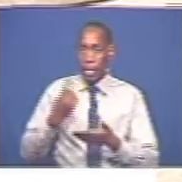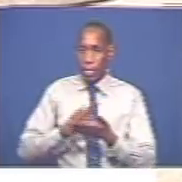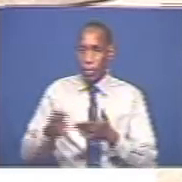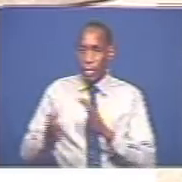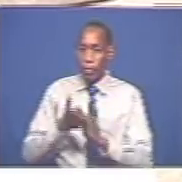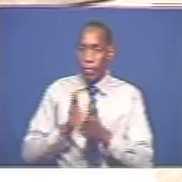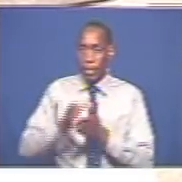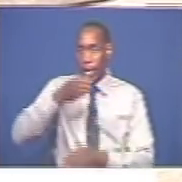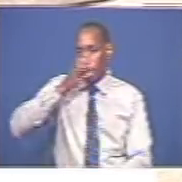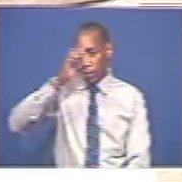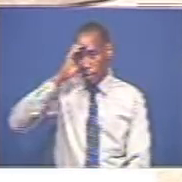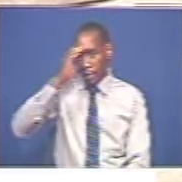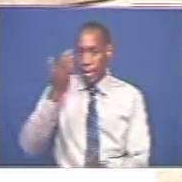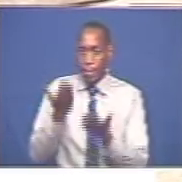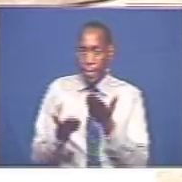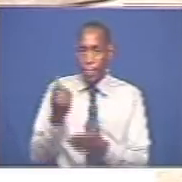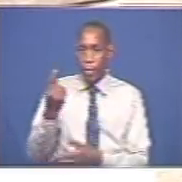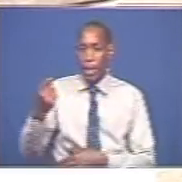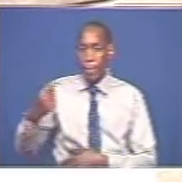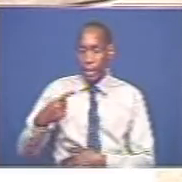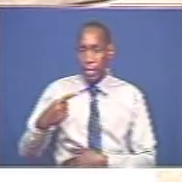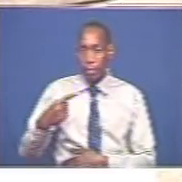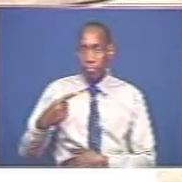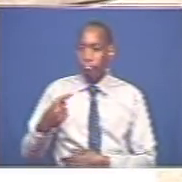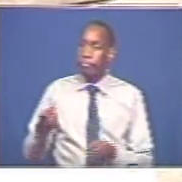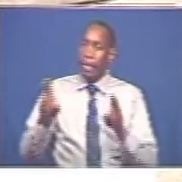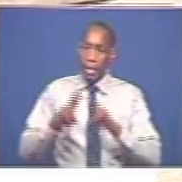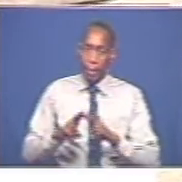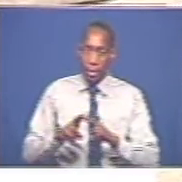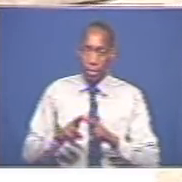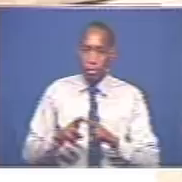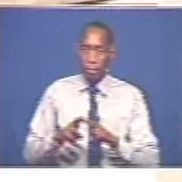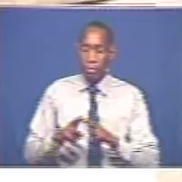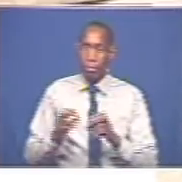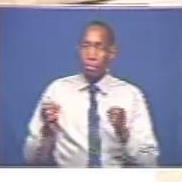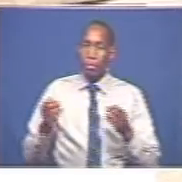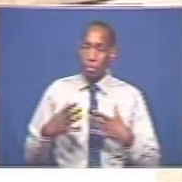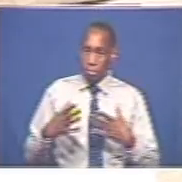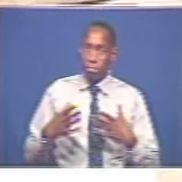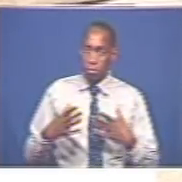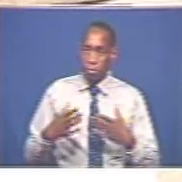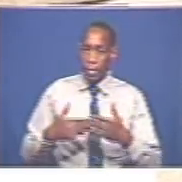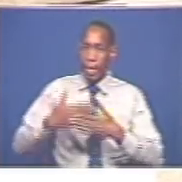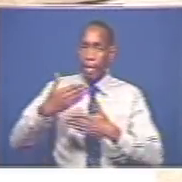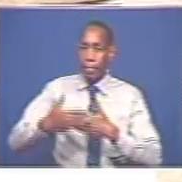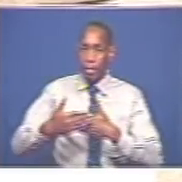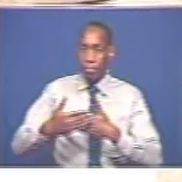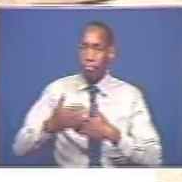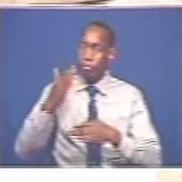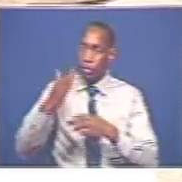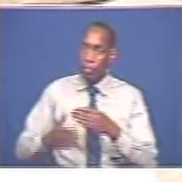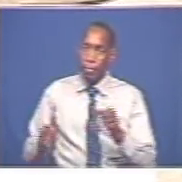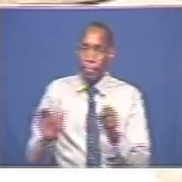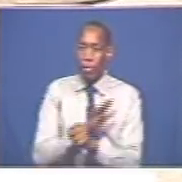Then maybe probably in a month you would, it just happens. Then you are like, oh my God. Yeah. Then after that, it just stopped